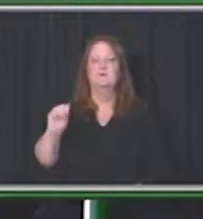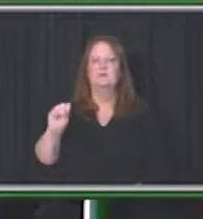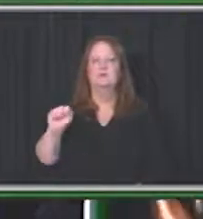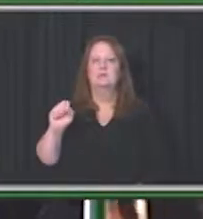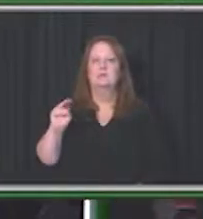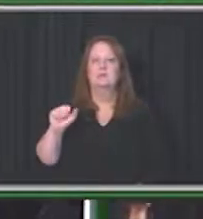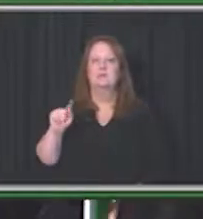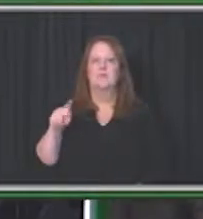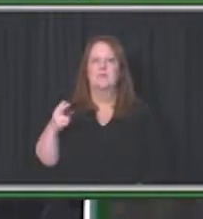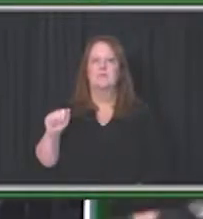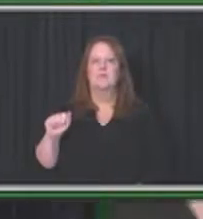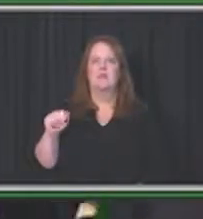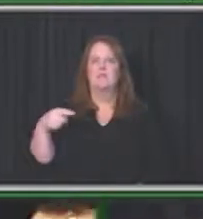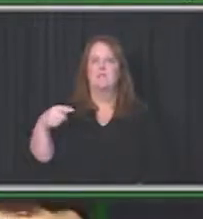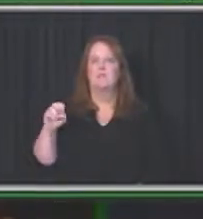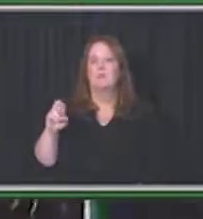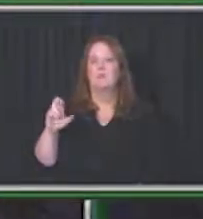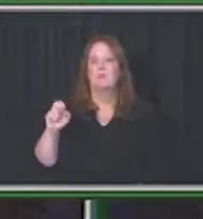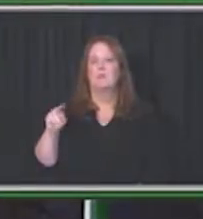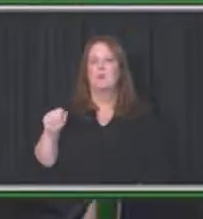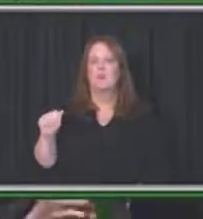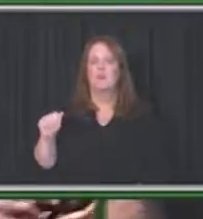Samantha Corona.